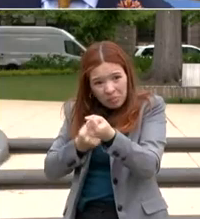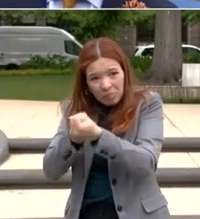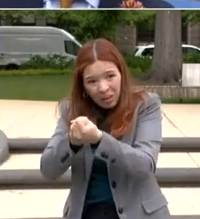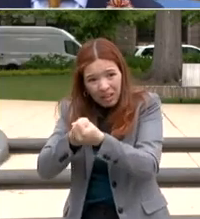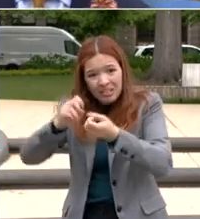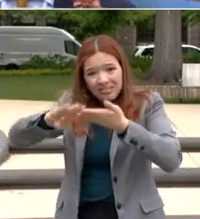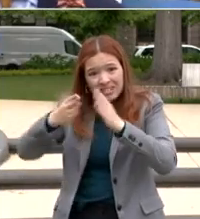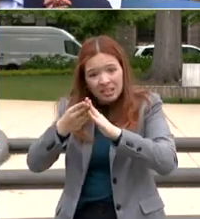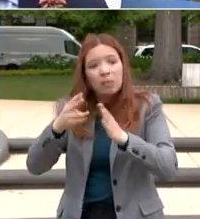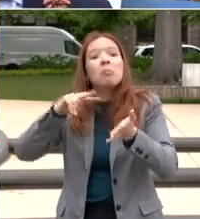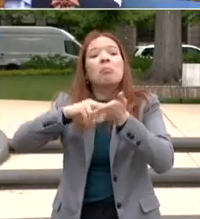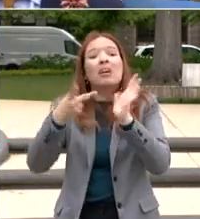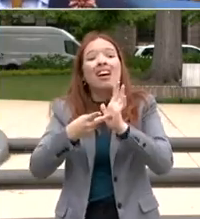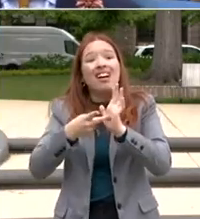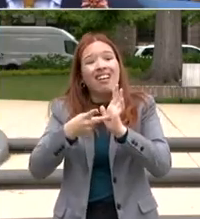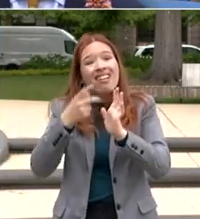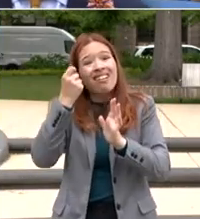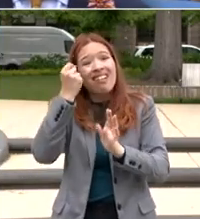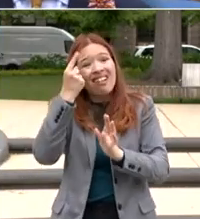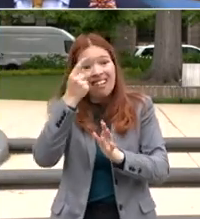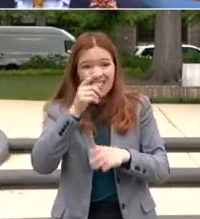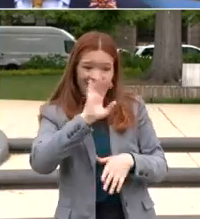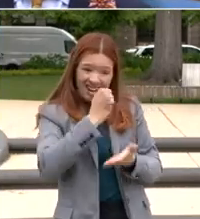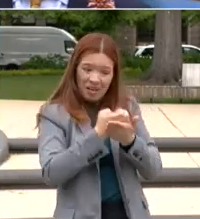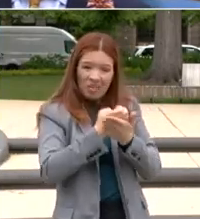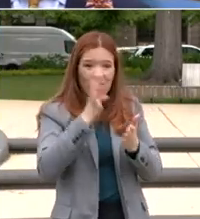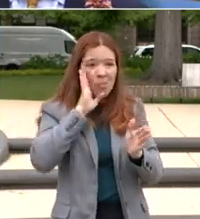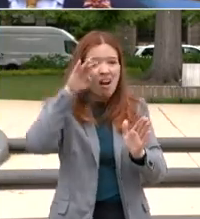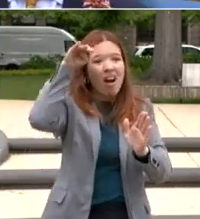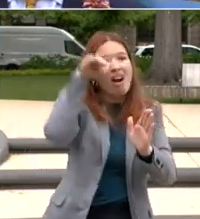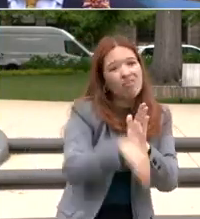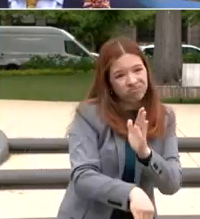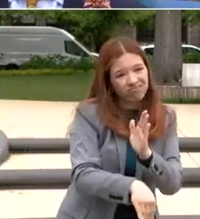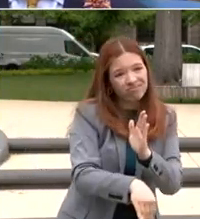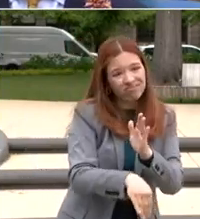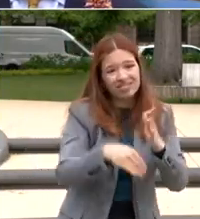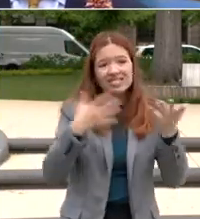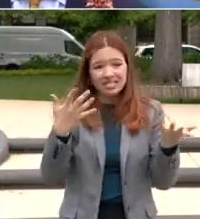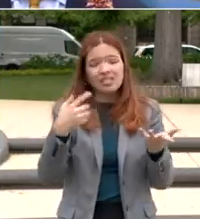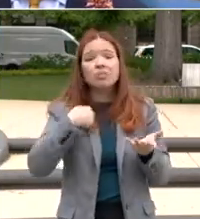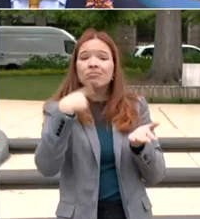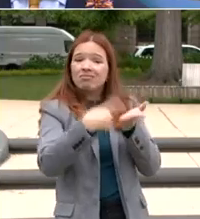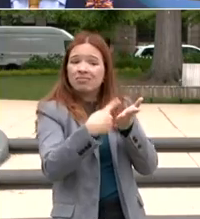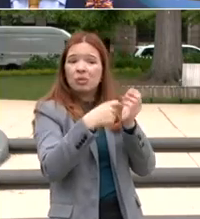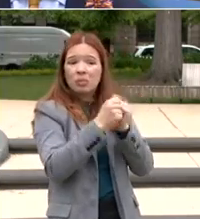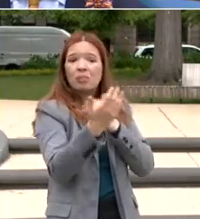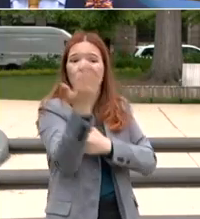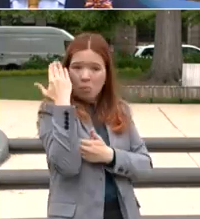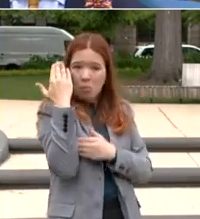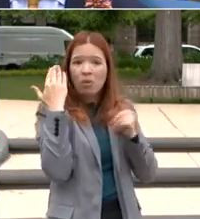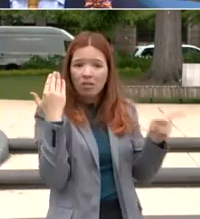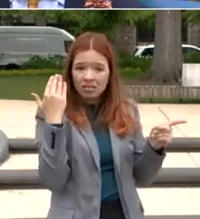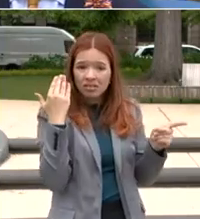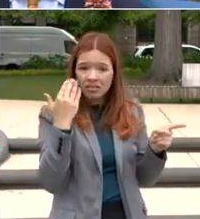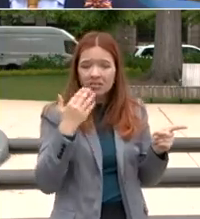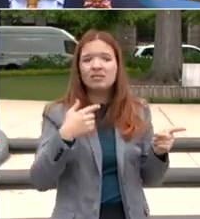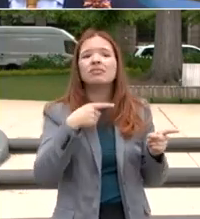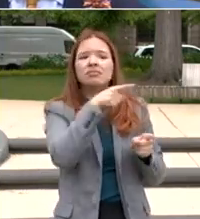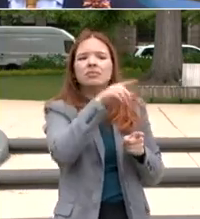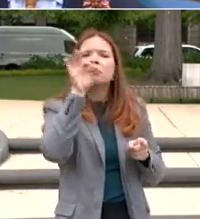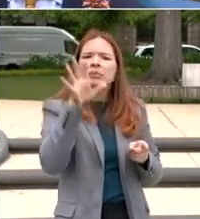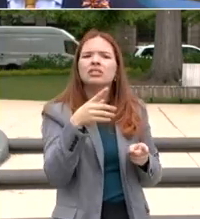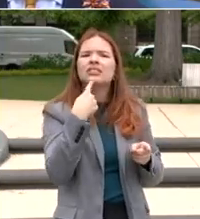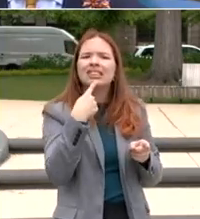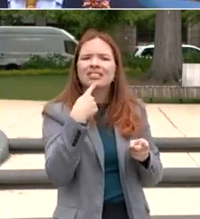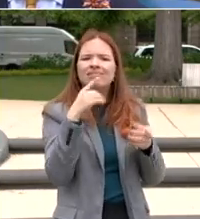I went to services yesterday morning at the Shiloh Baptist Church, and the Reverend was talking about the song "Don't